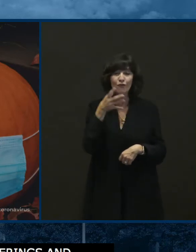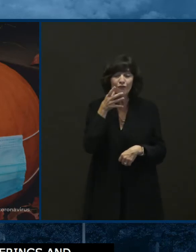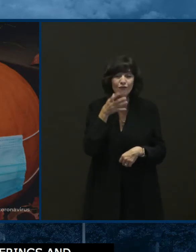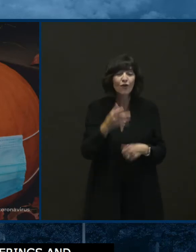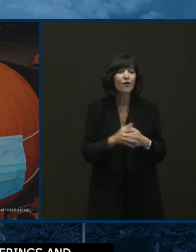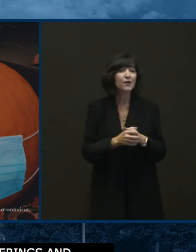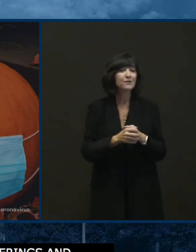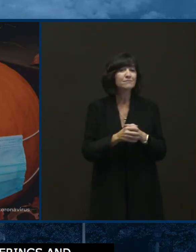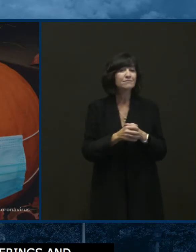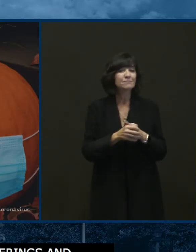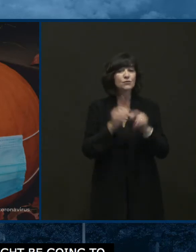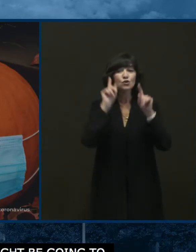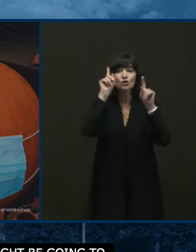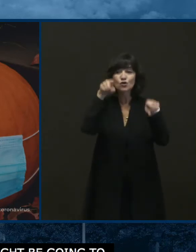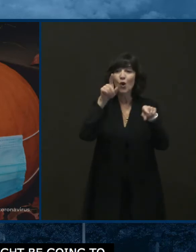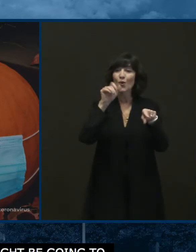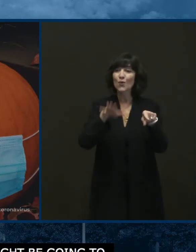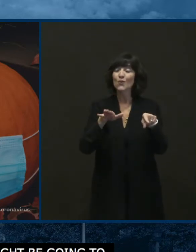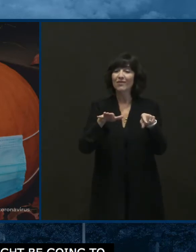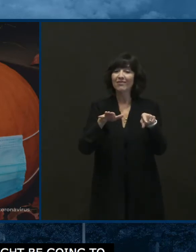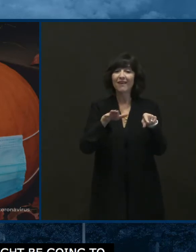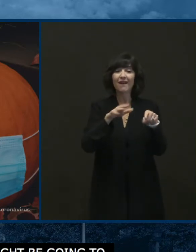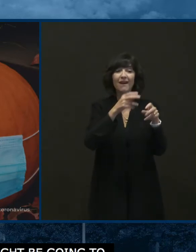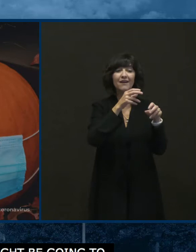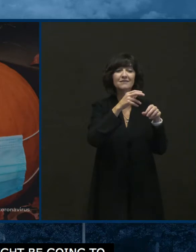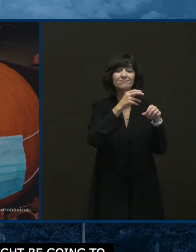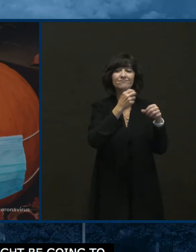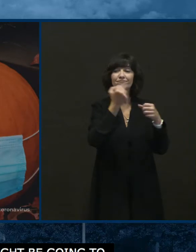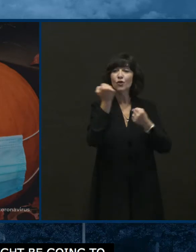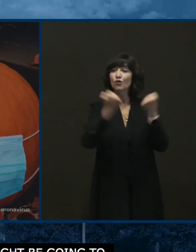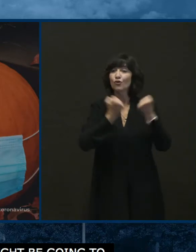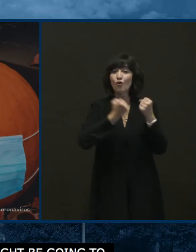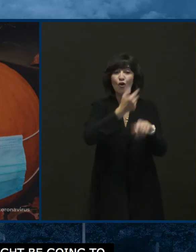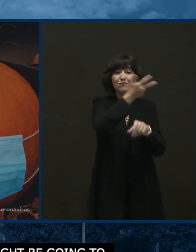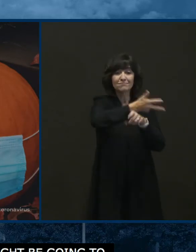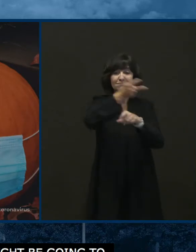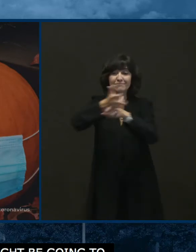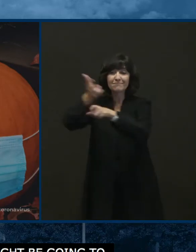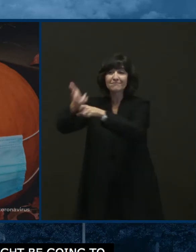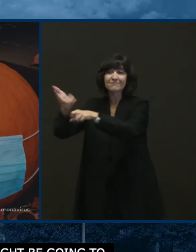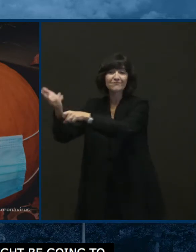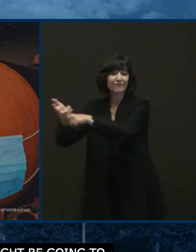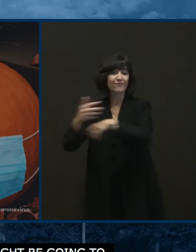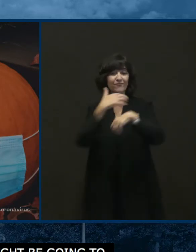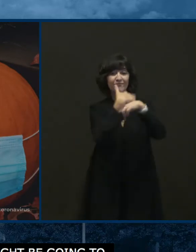or a trunk or treat that has been approved by public health. That means